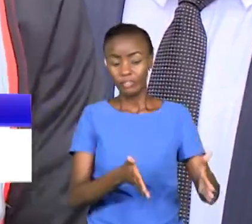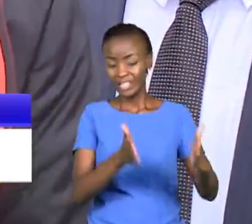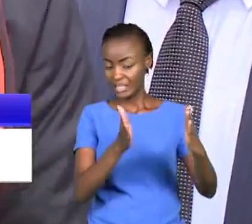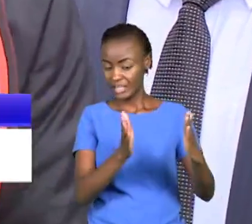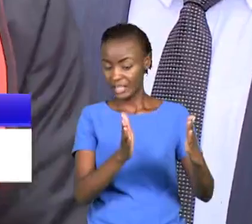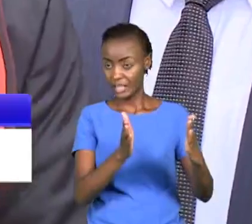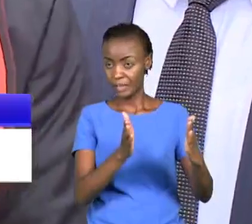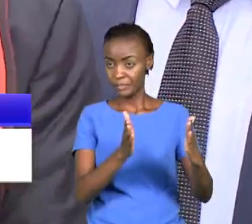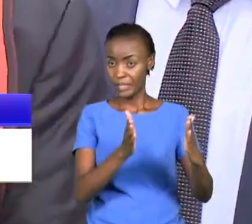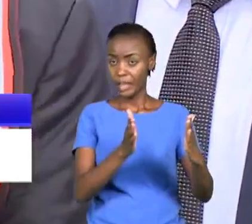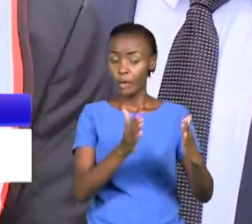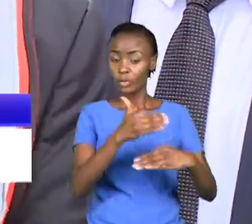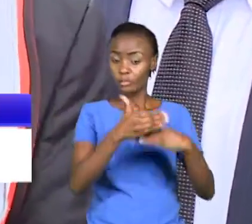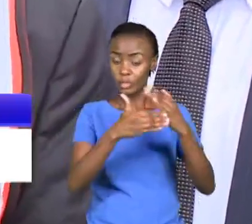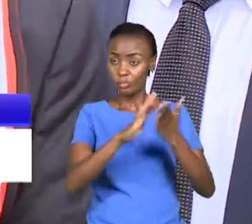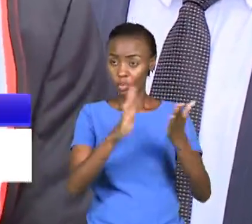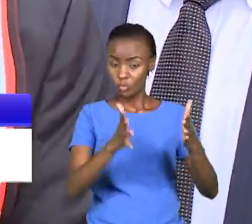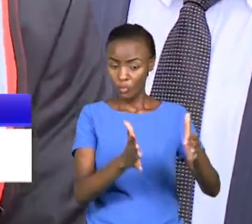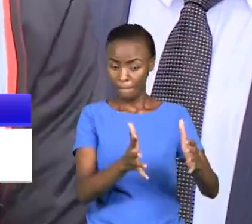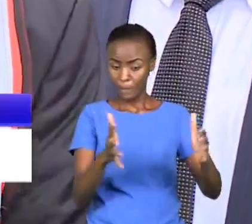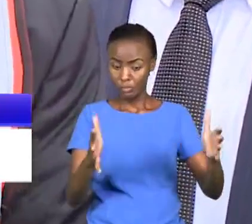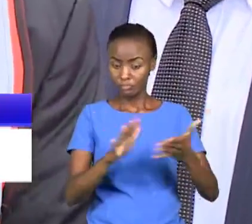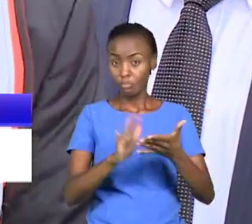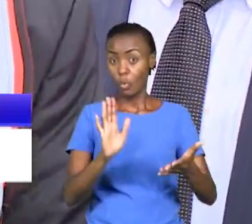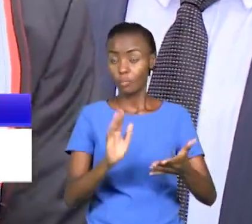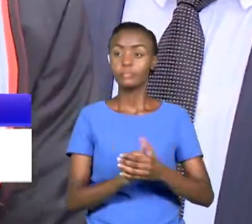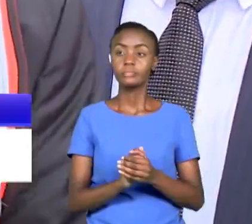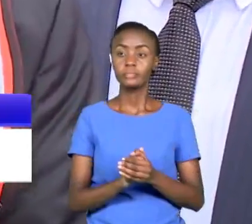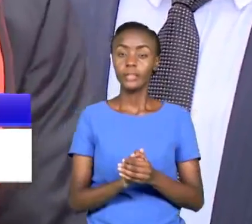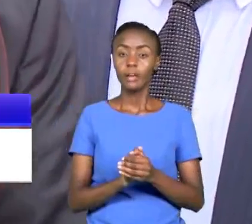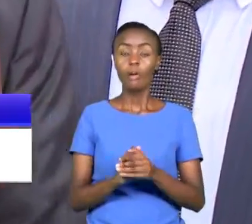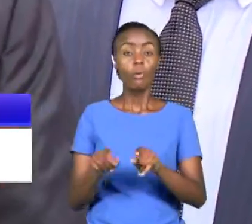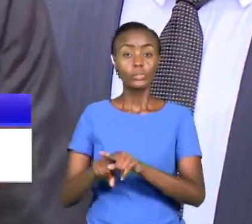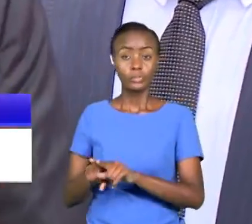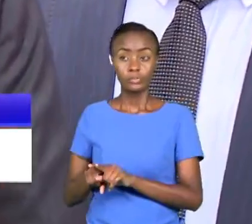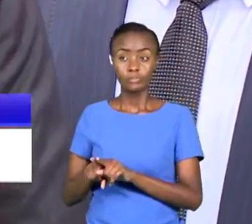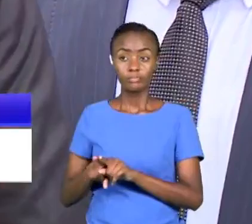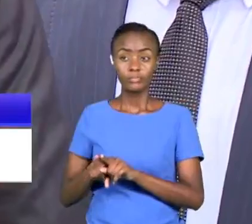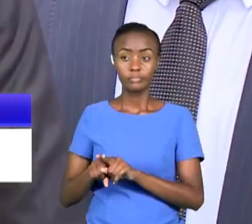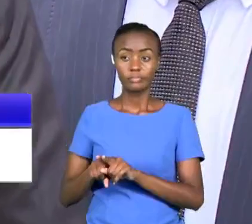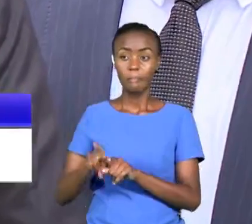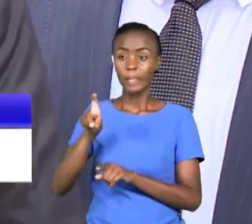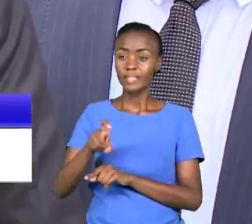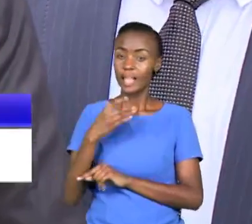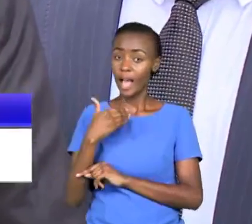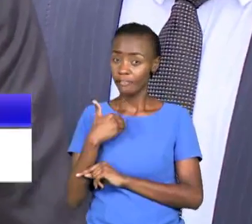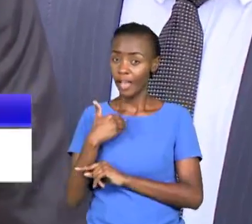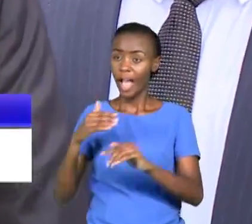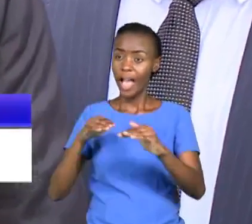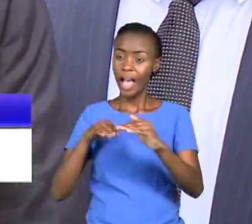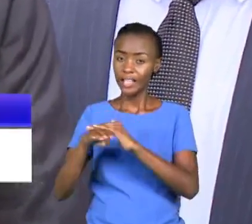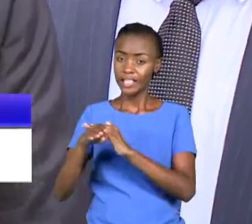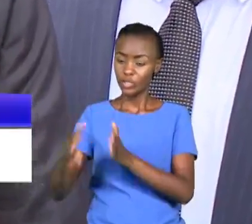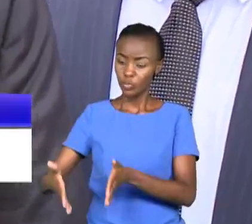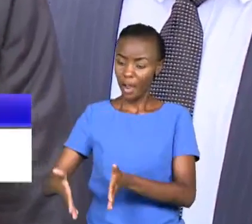That will be improved, so those will be enlarged. We will also ensure that they actually have access to the walkway.